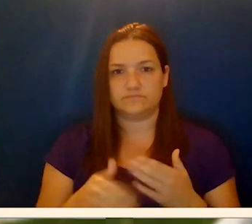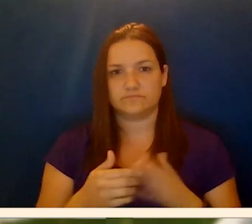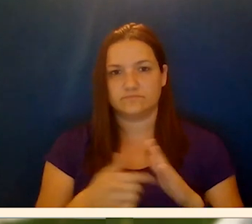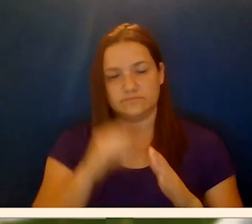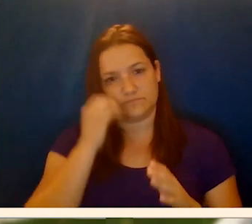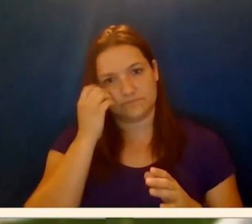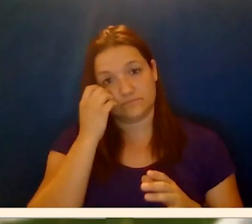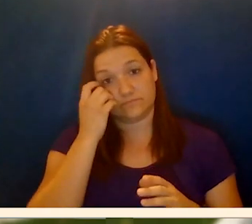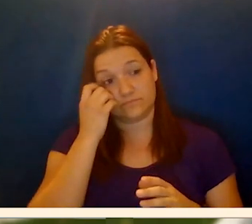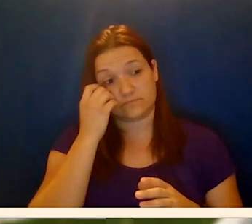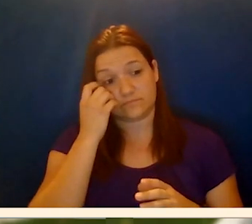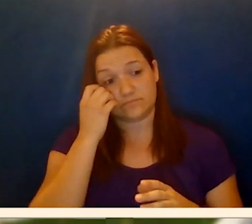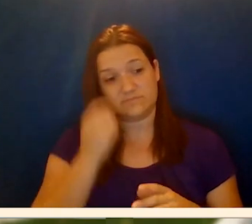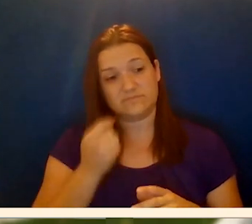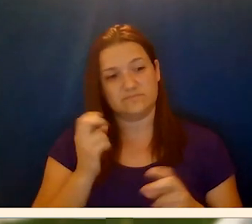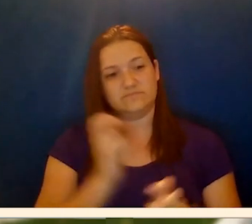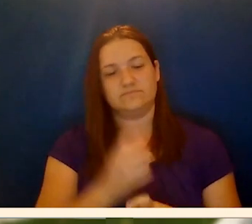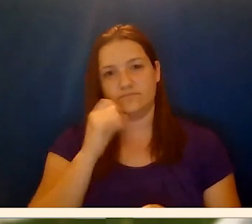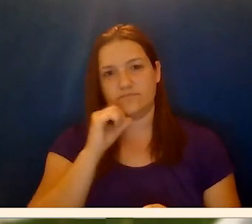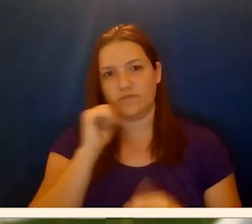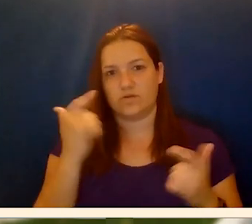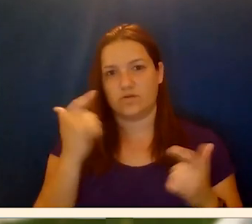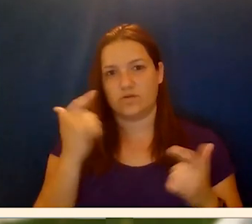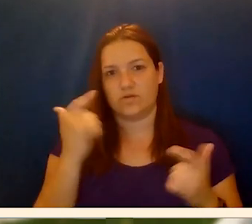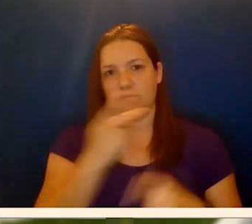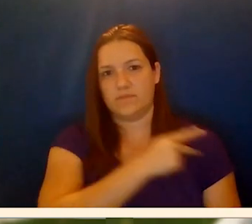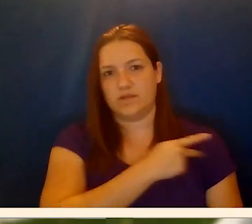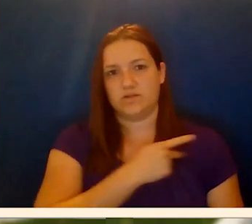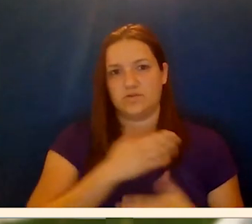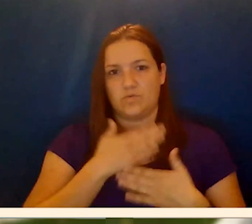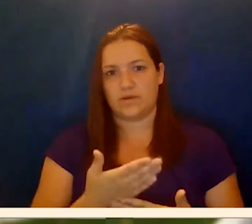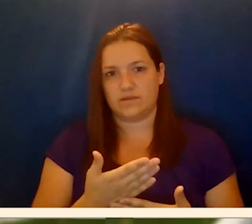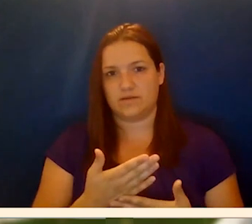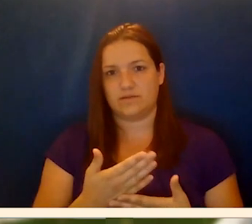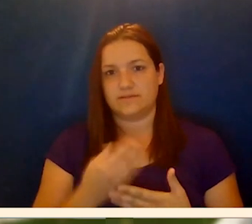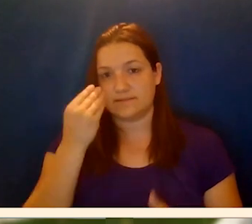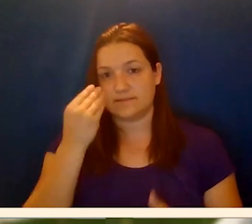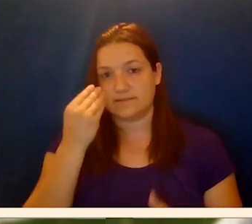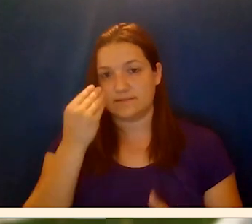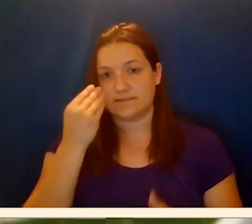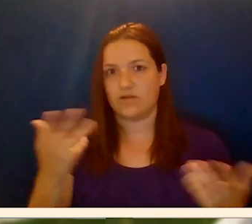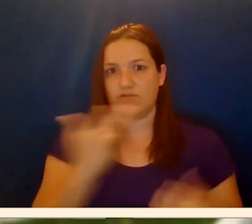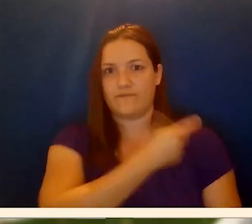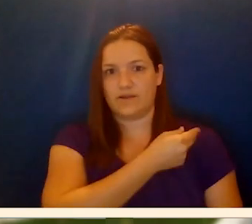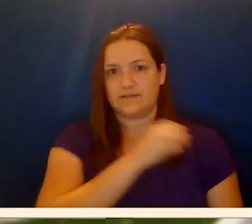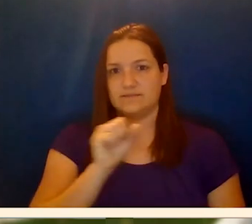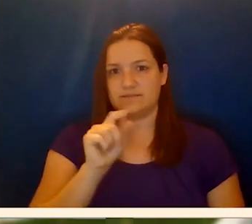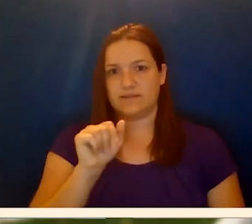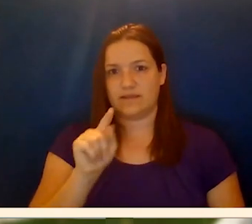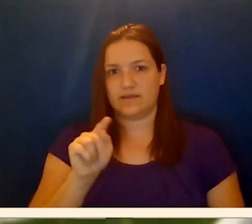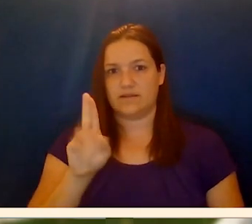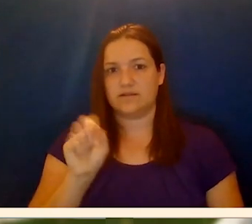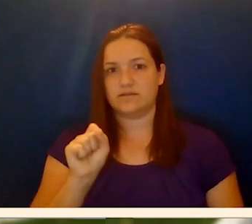all patients are willing to reveal their vaccination status, which is their right,